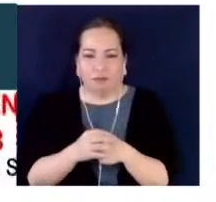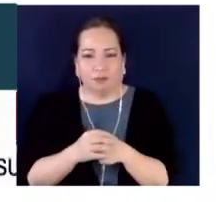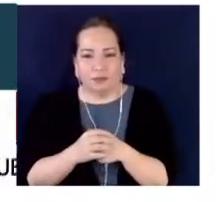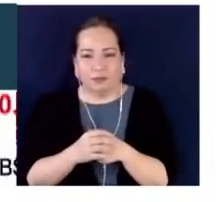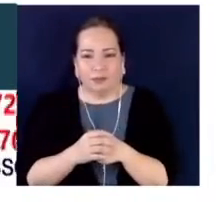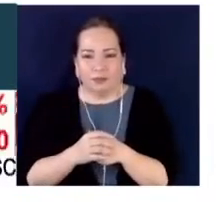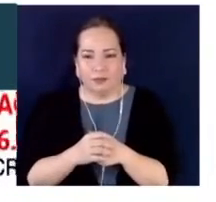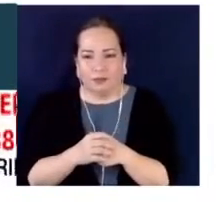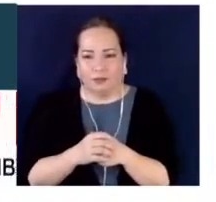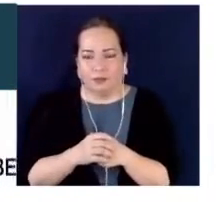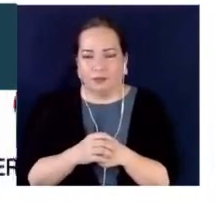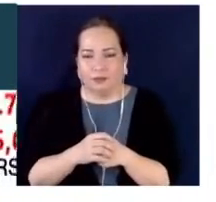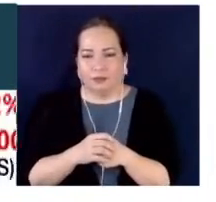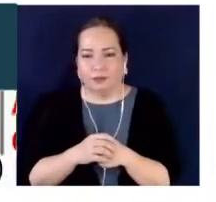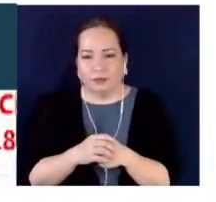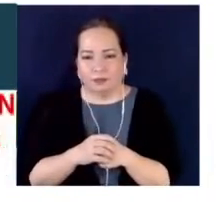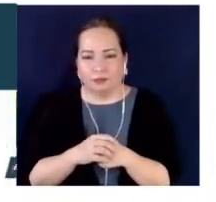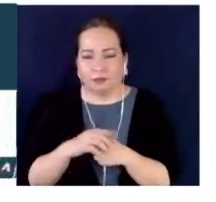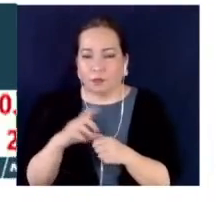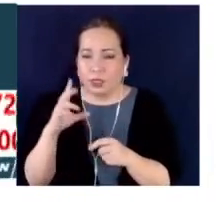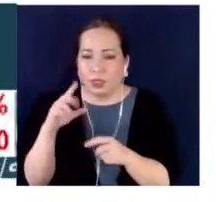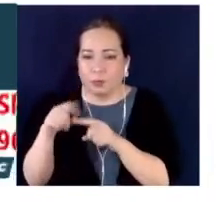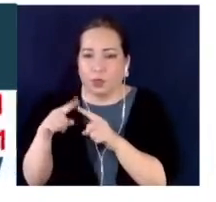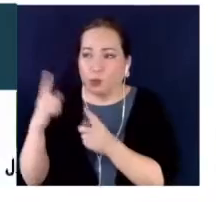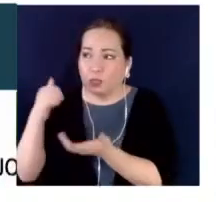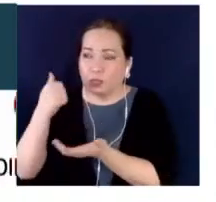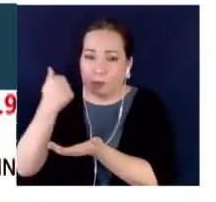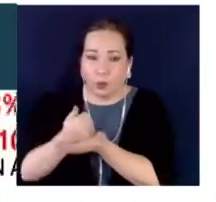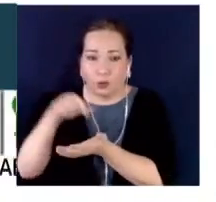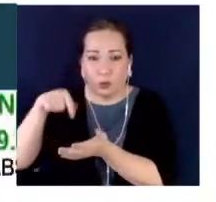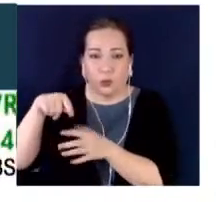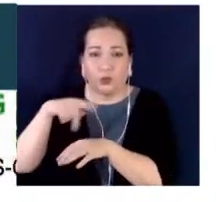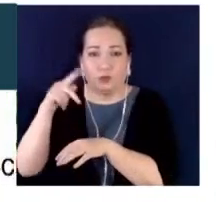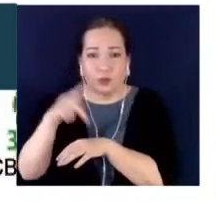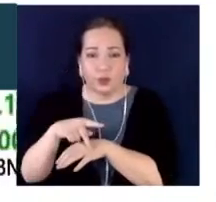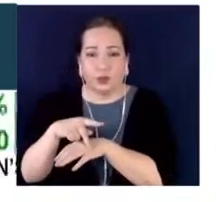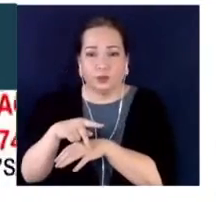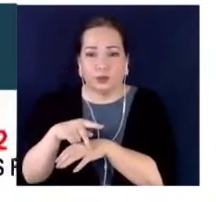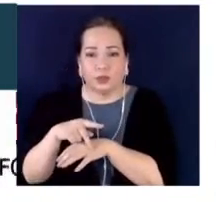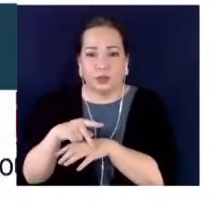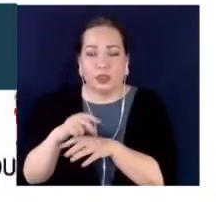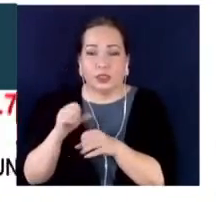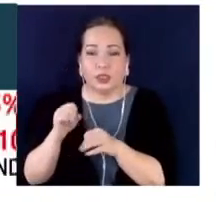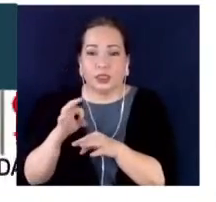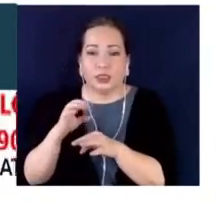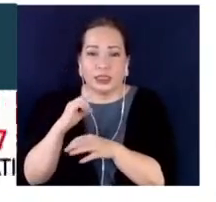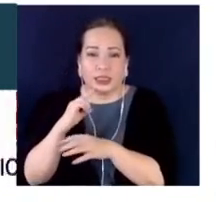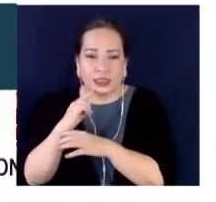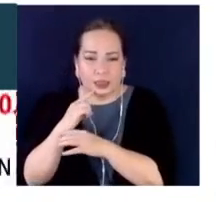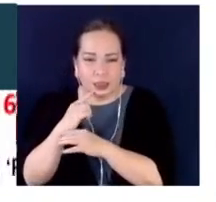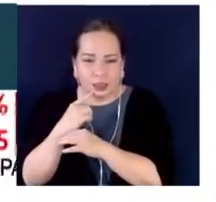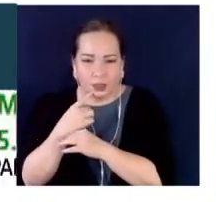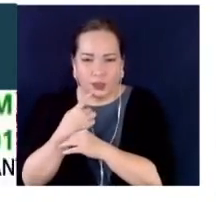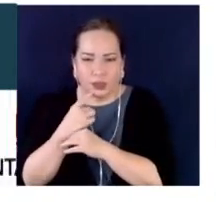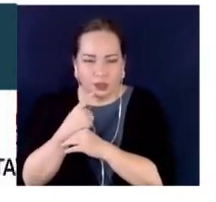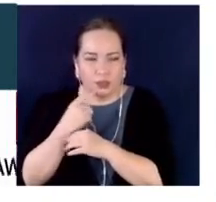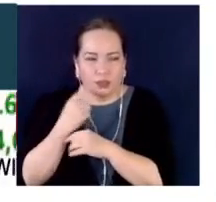right now that are approved in the Philippines are remdesivir and the Tosi thing. And